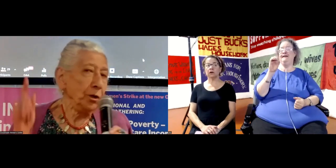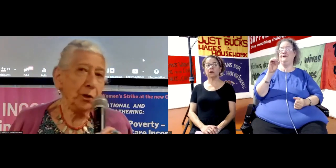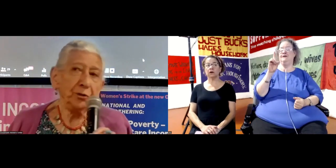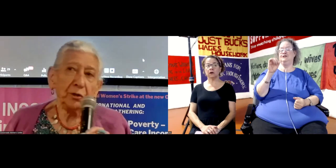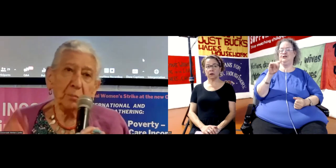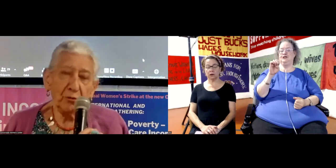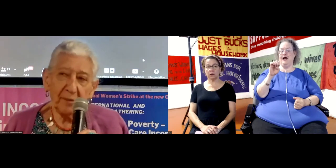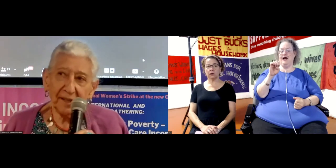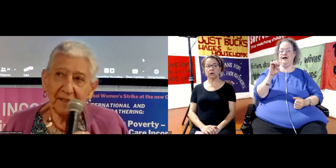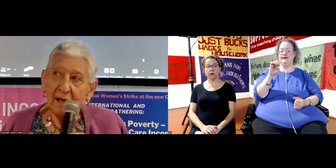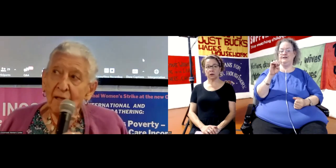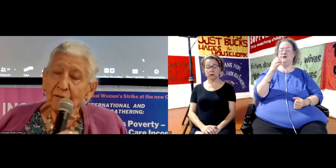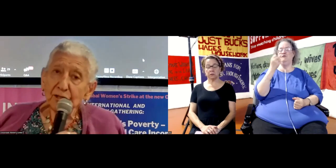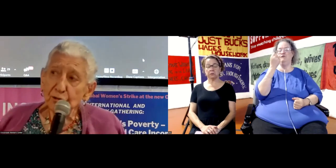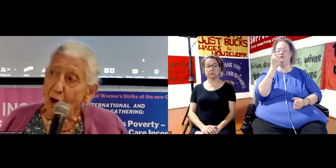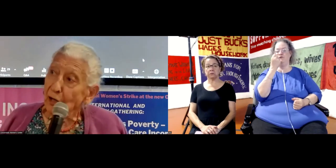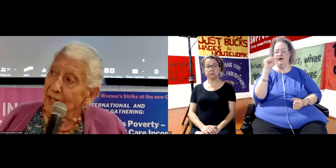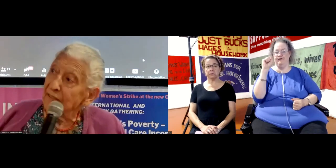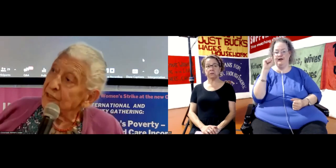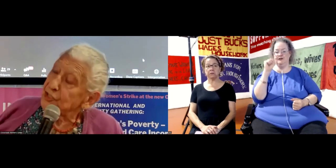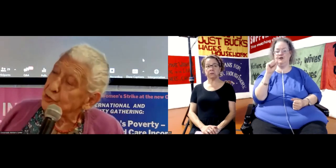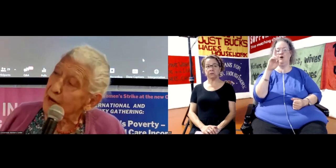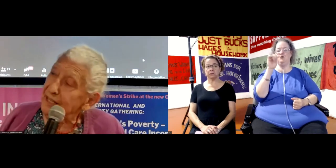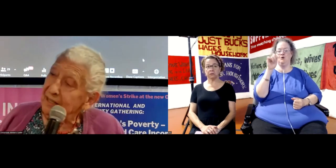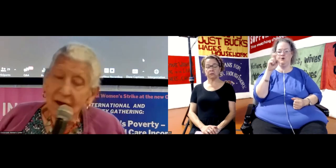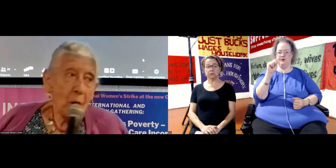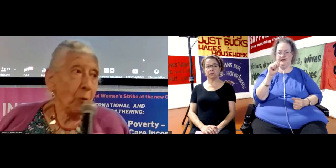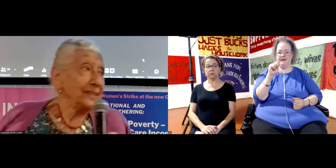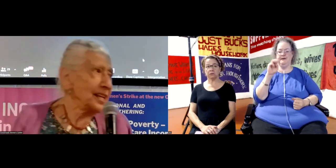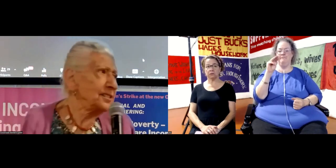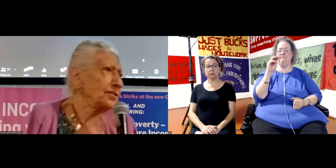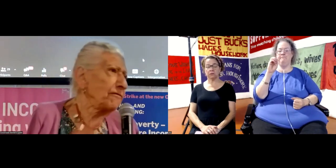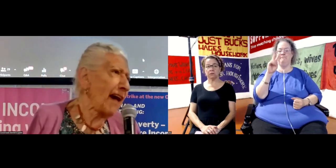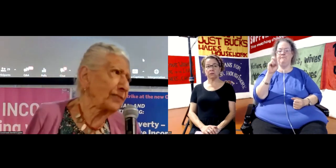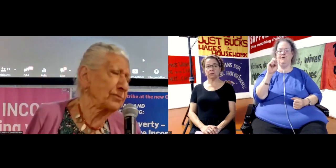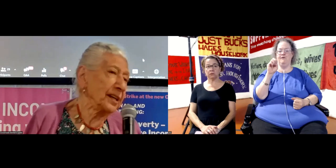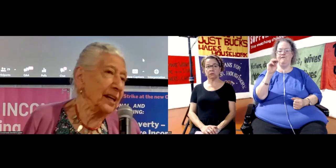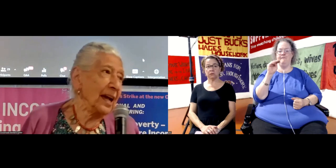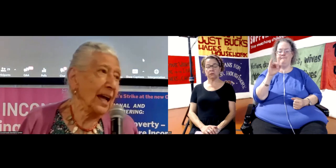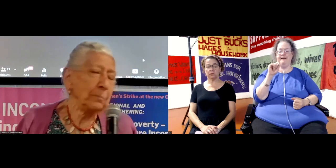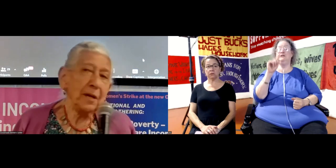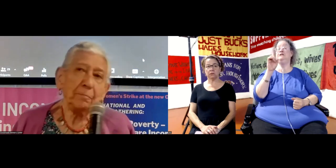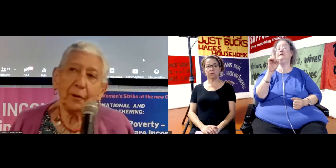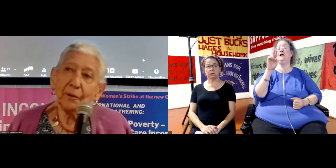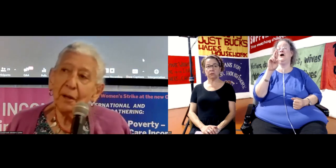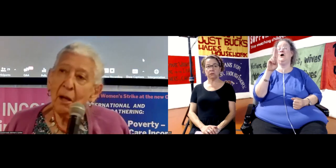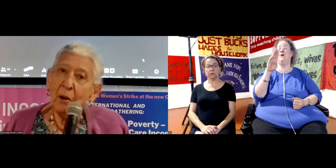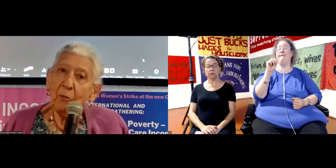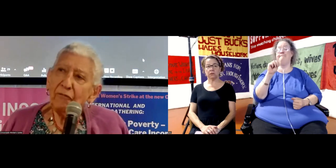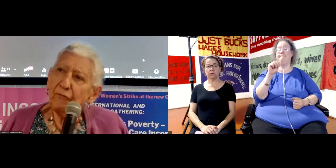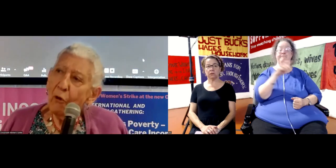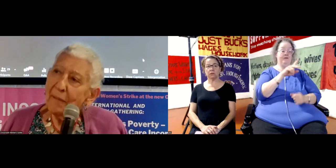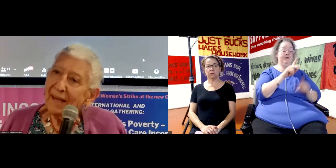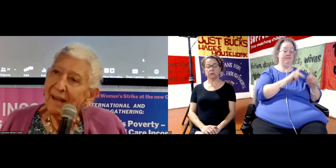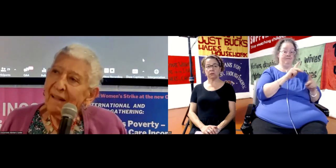Revolutionary Union Movement. The struggle in the street went into the factory, and people